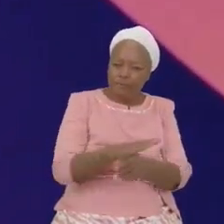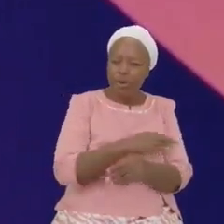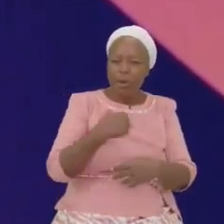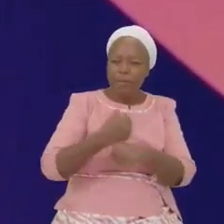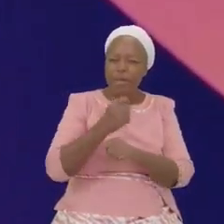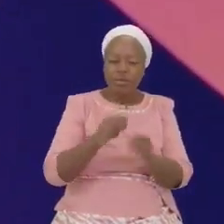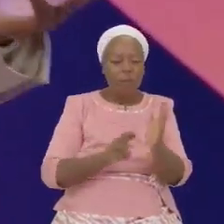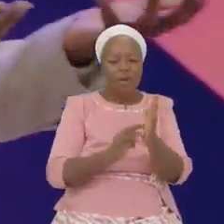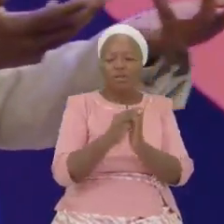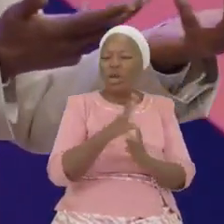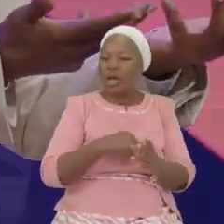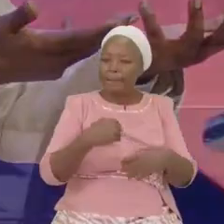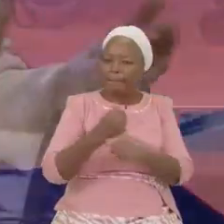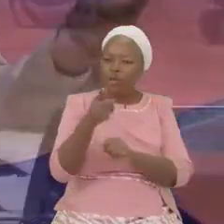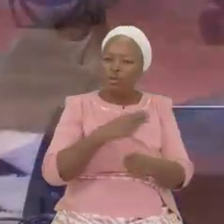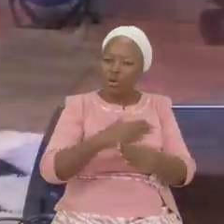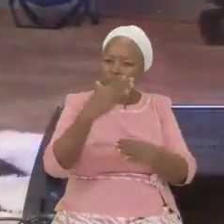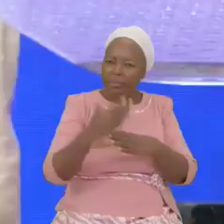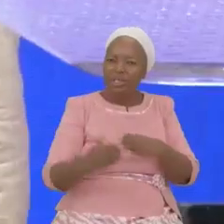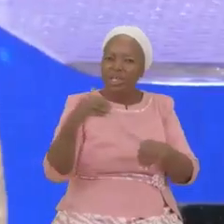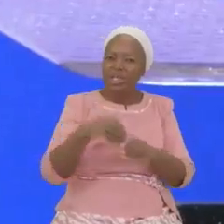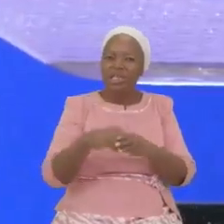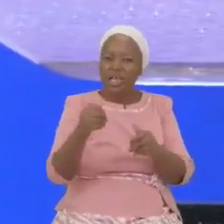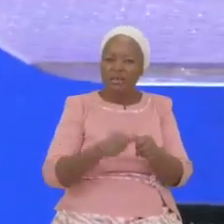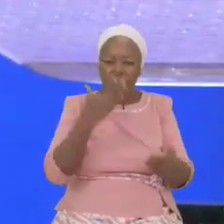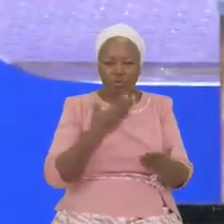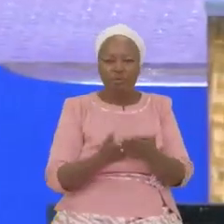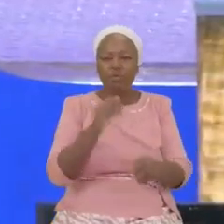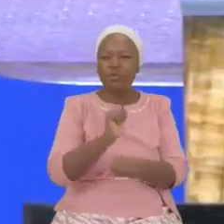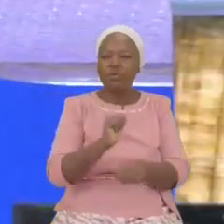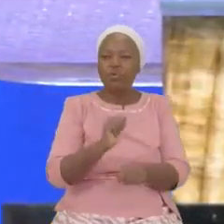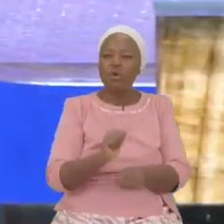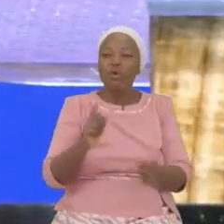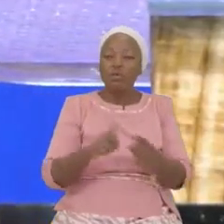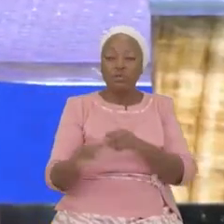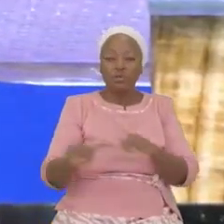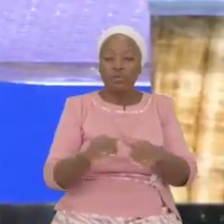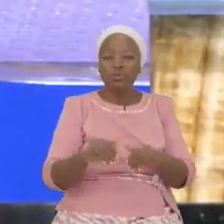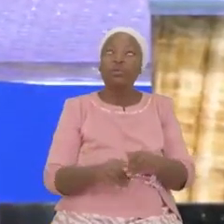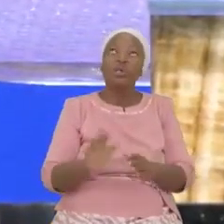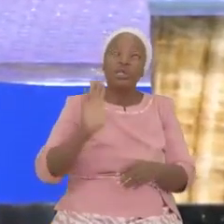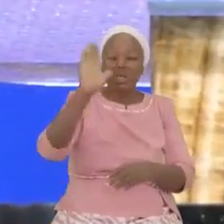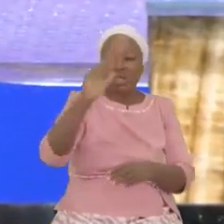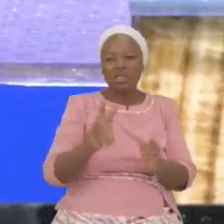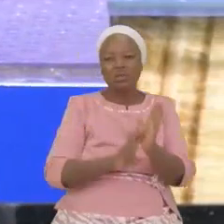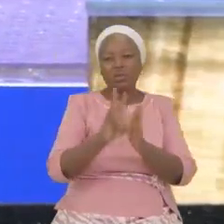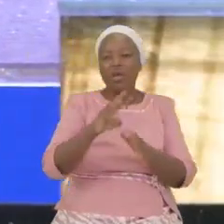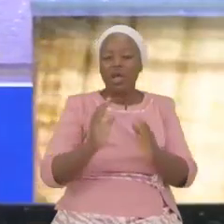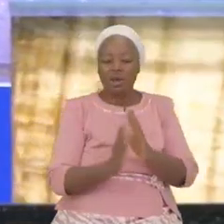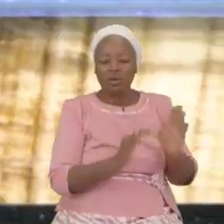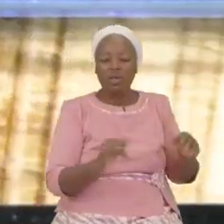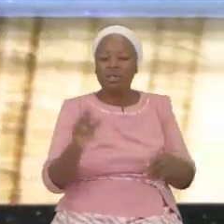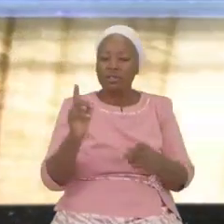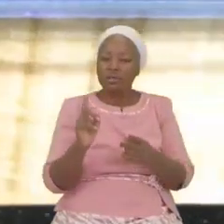you matured, and make you complete in every good work to do his will, according